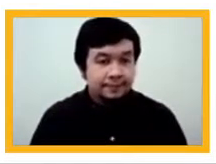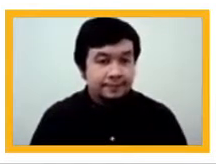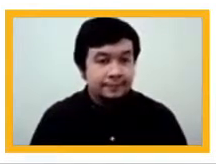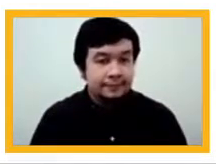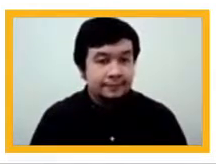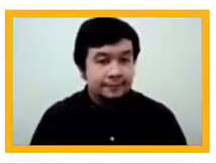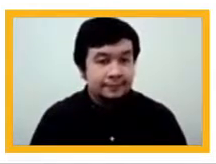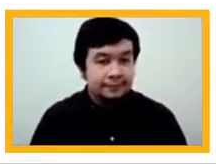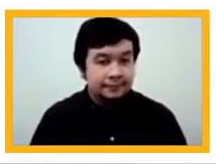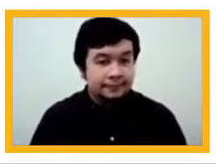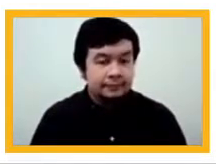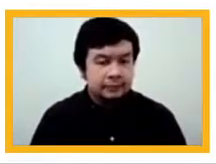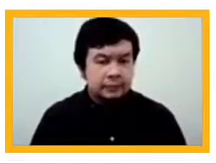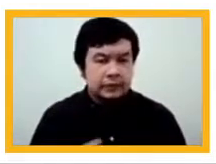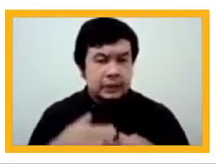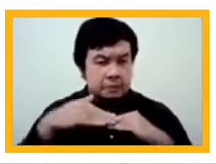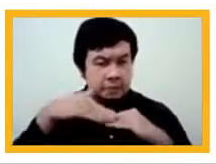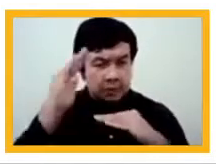3.4 thousand.